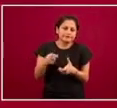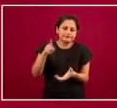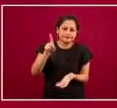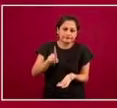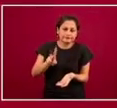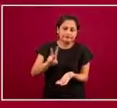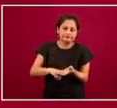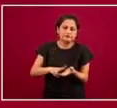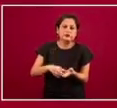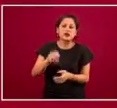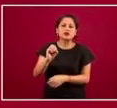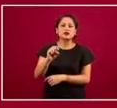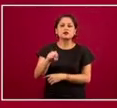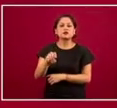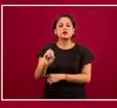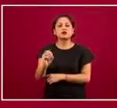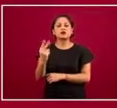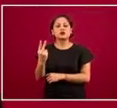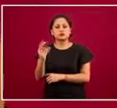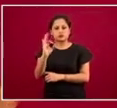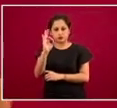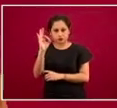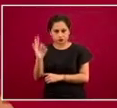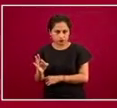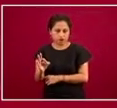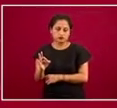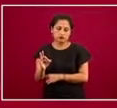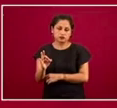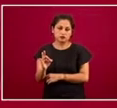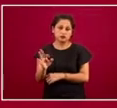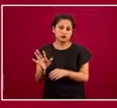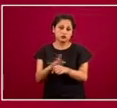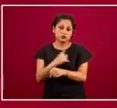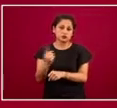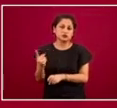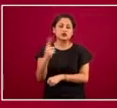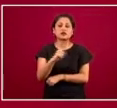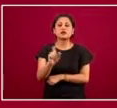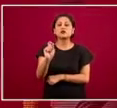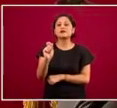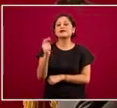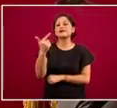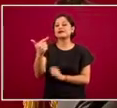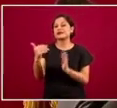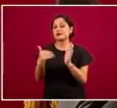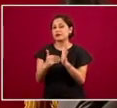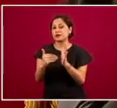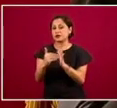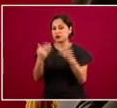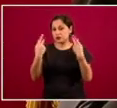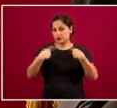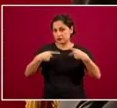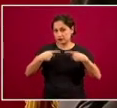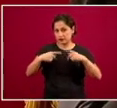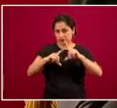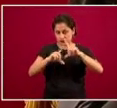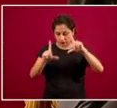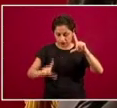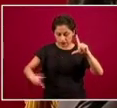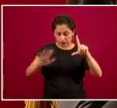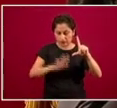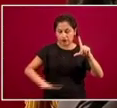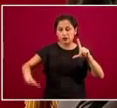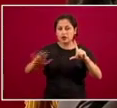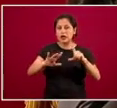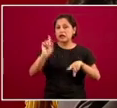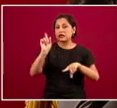attack rate, the attack rate would be very low so far. It would be 0.0000 something, because we